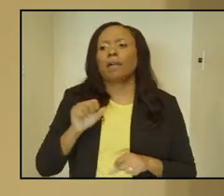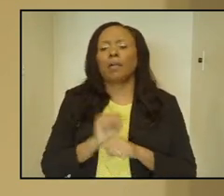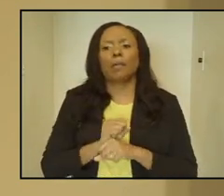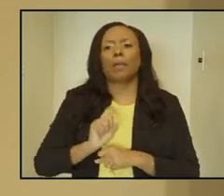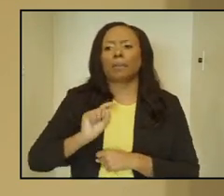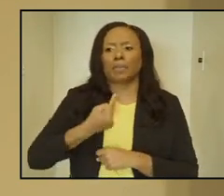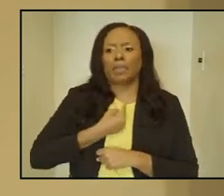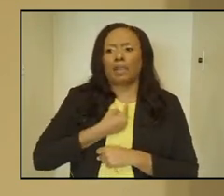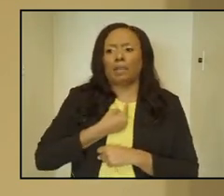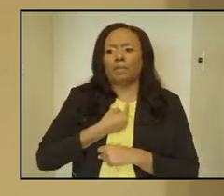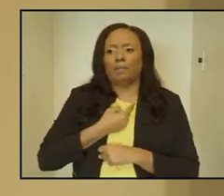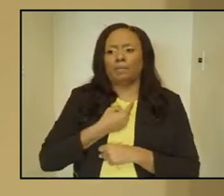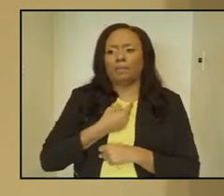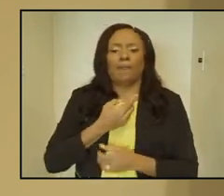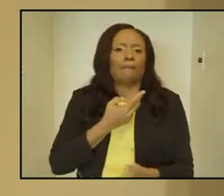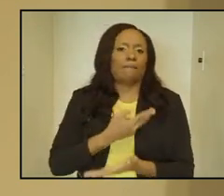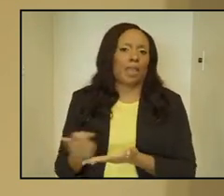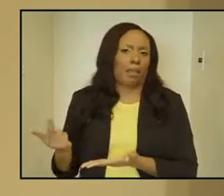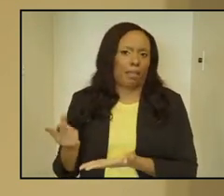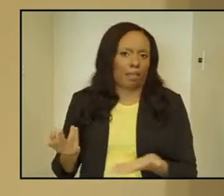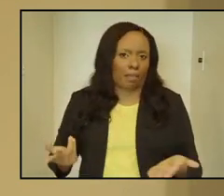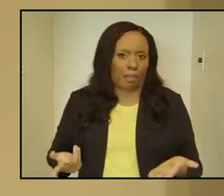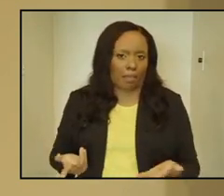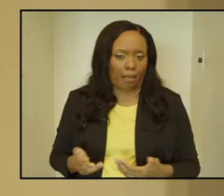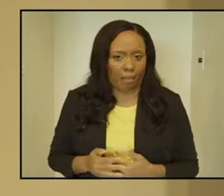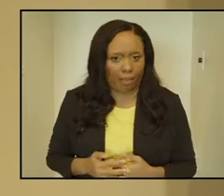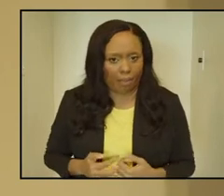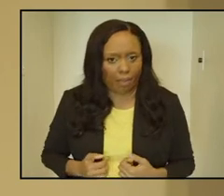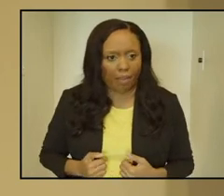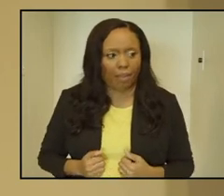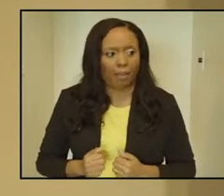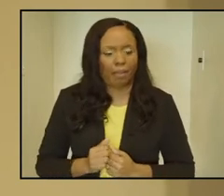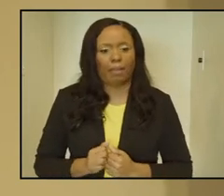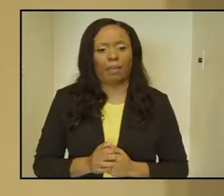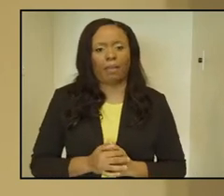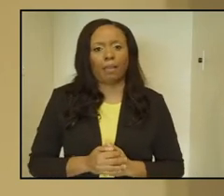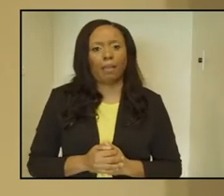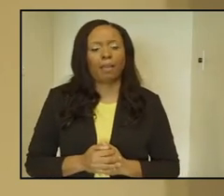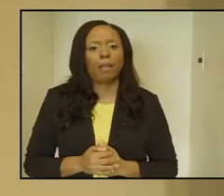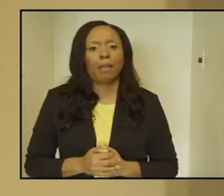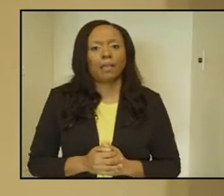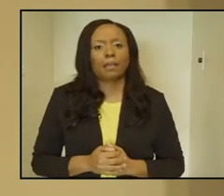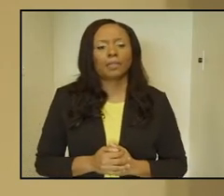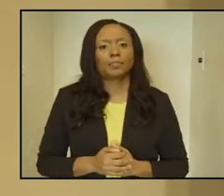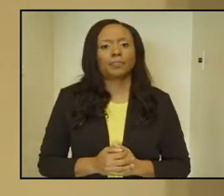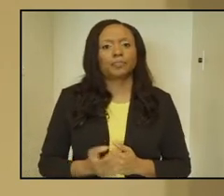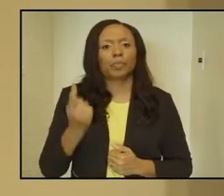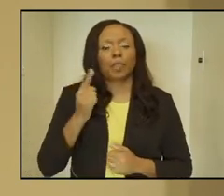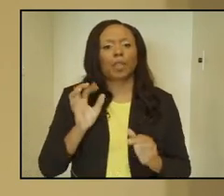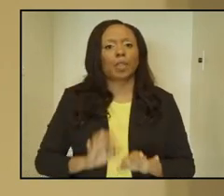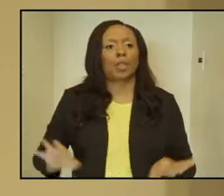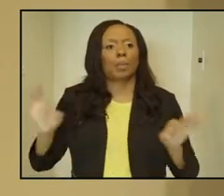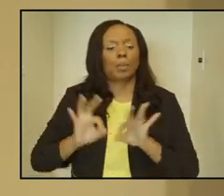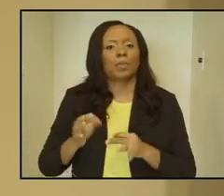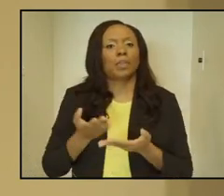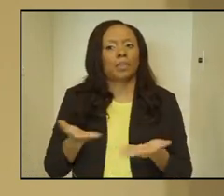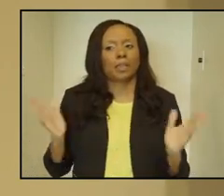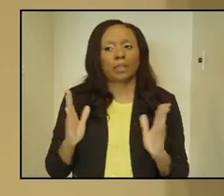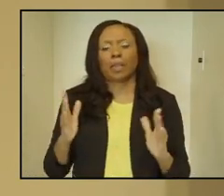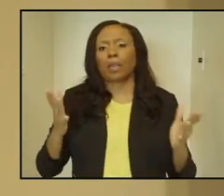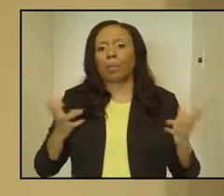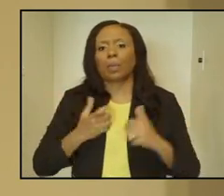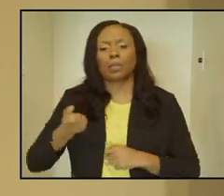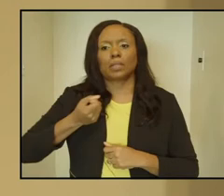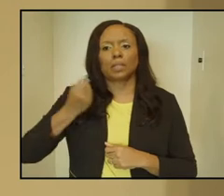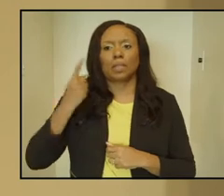track record. And one of the key elements within this framework is understanding how companies and co-ops